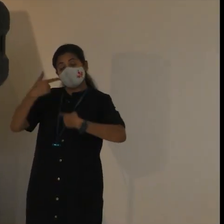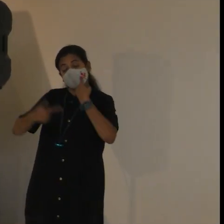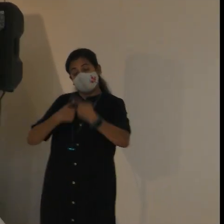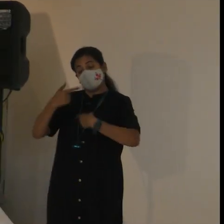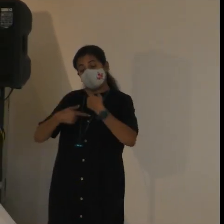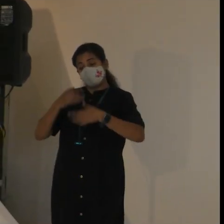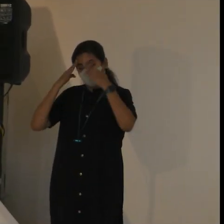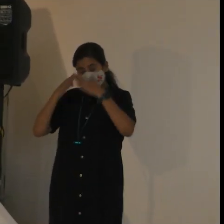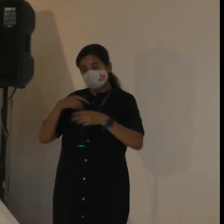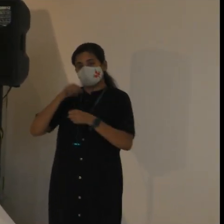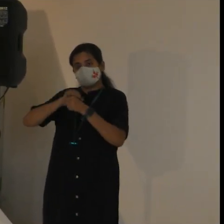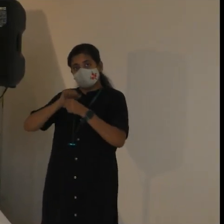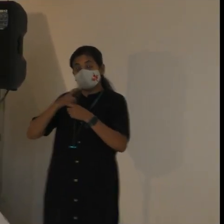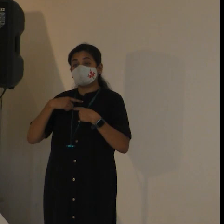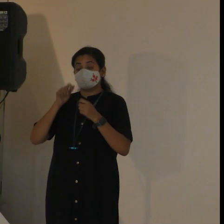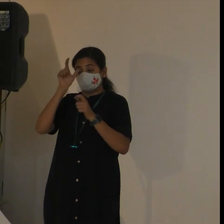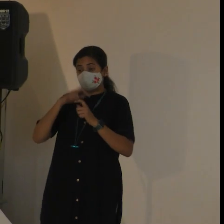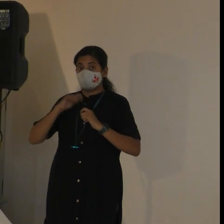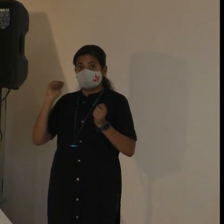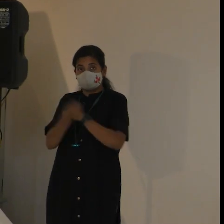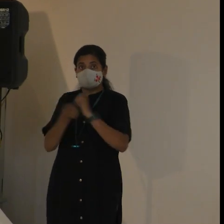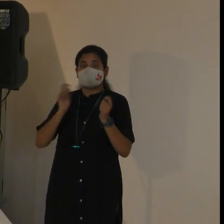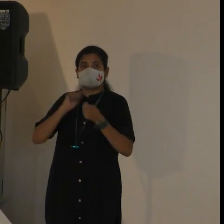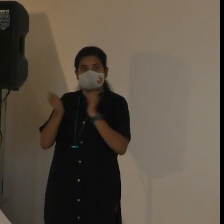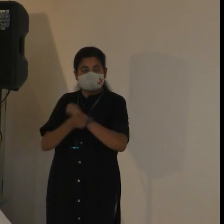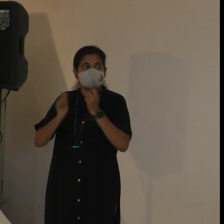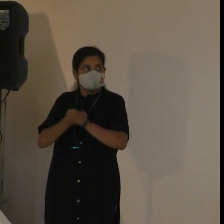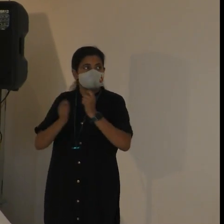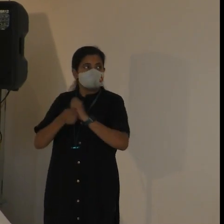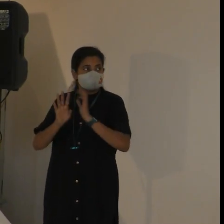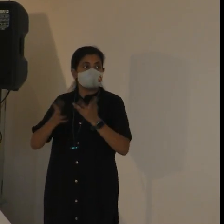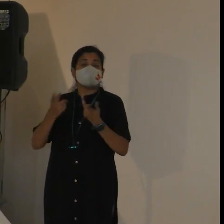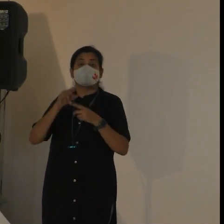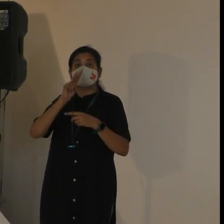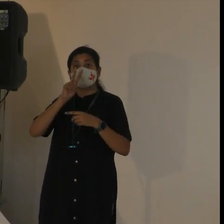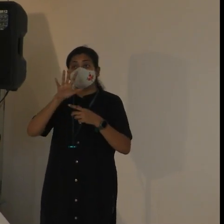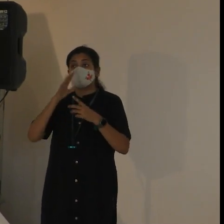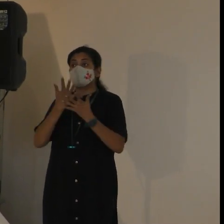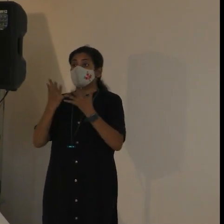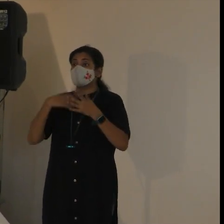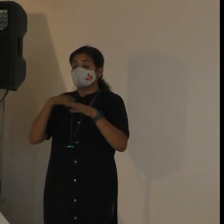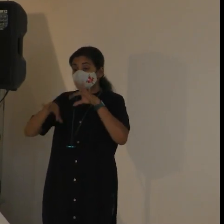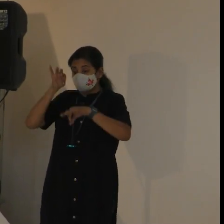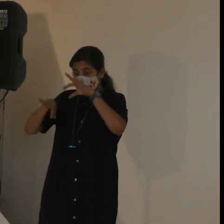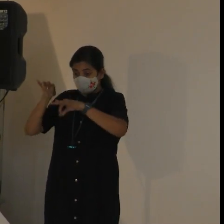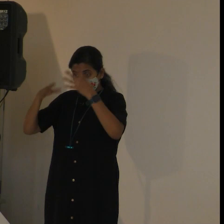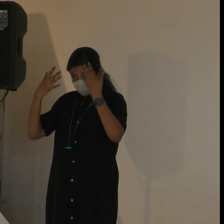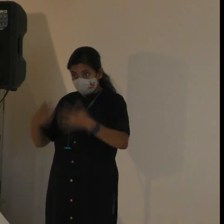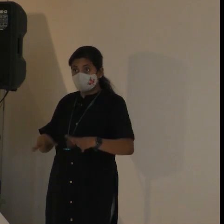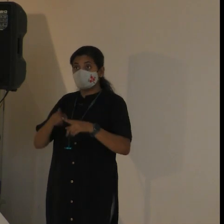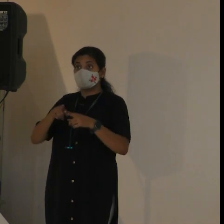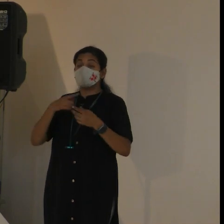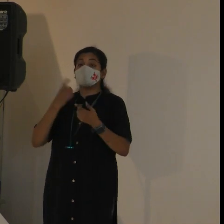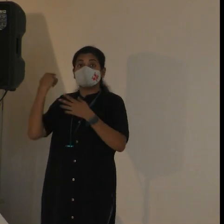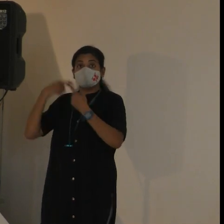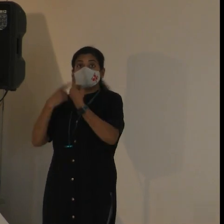this list, right, and shifting objects around in order to meet that requirement of 25 objects. And I think something that no one ever